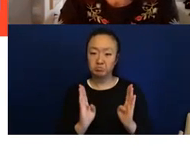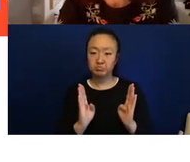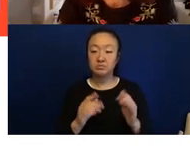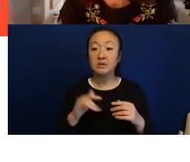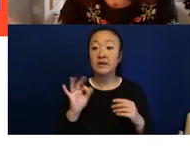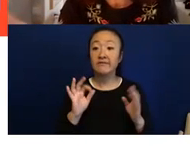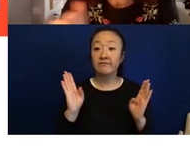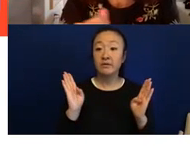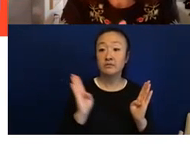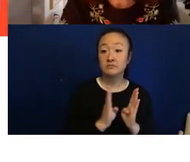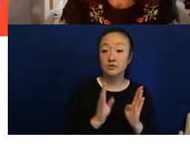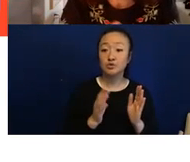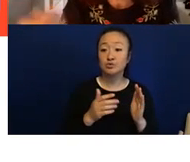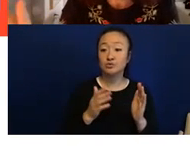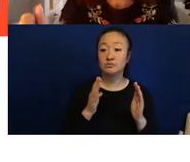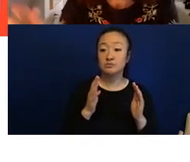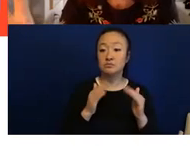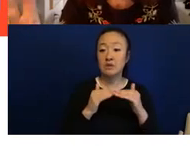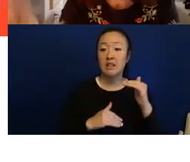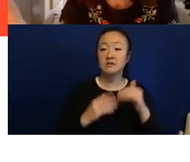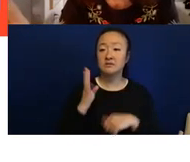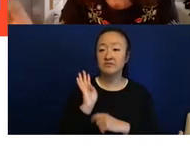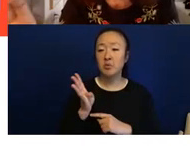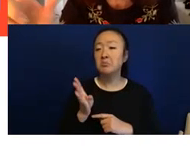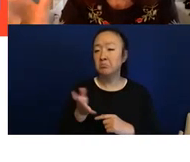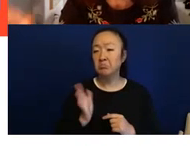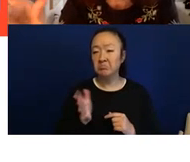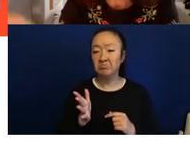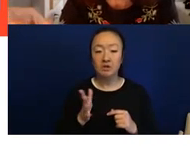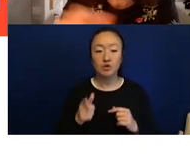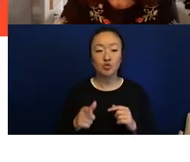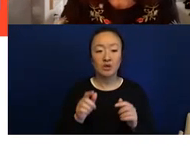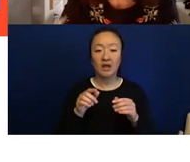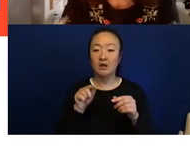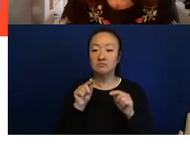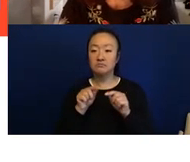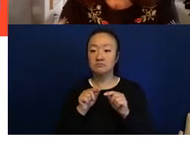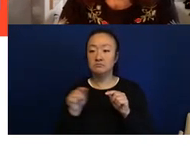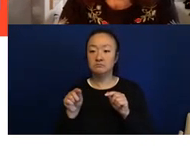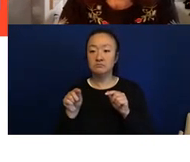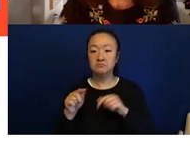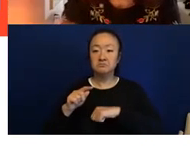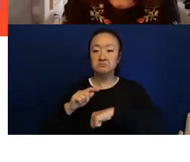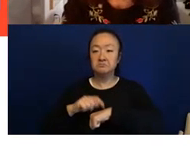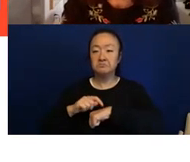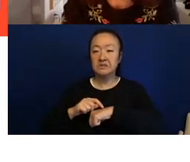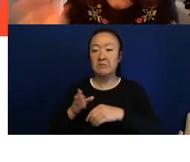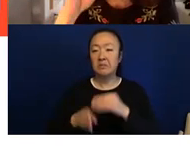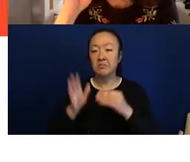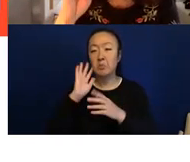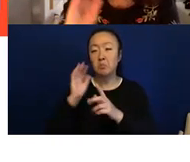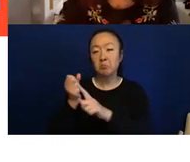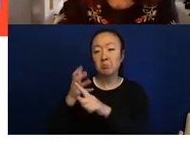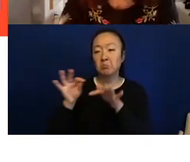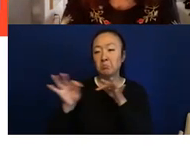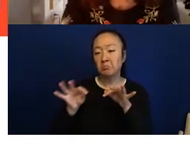shorter than 4 minutes, that's fine. You can just write complete in the time marker box. We'll go through that